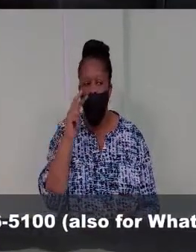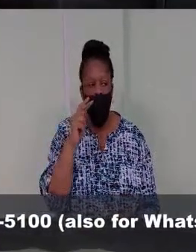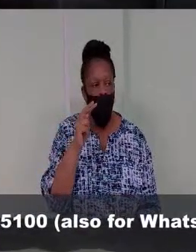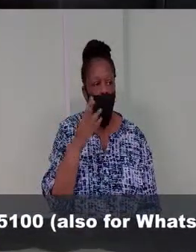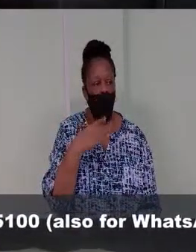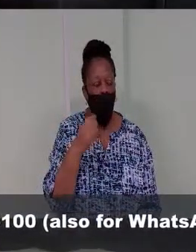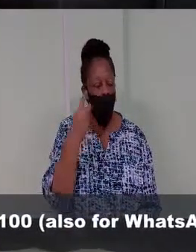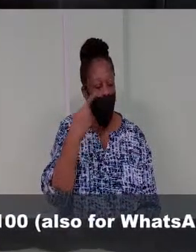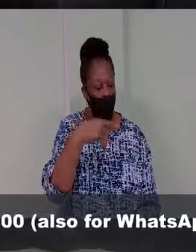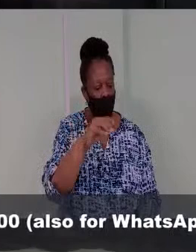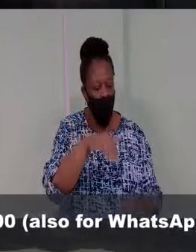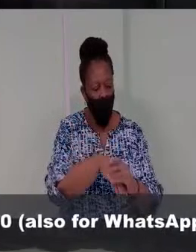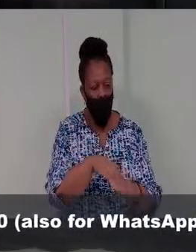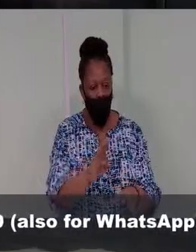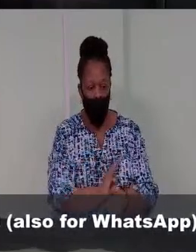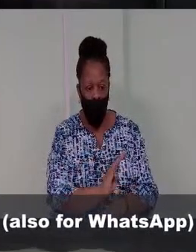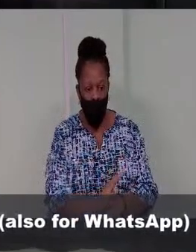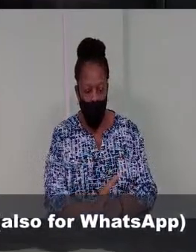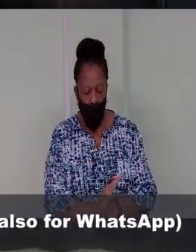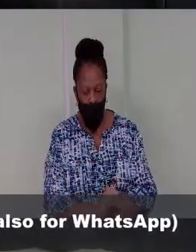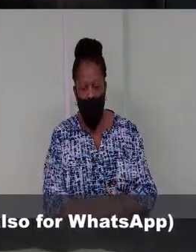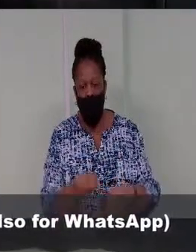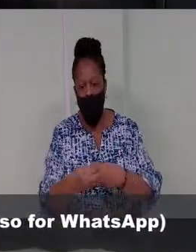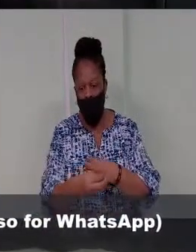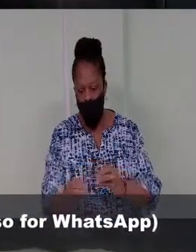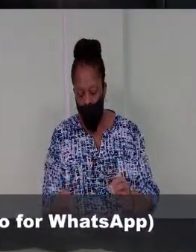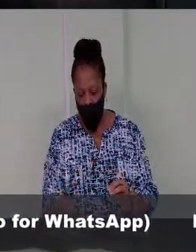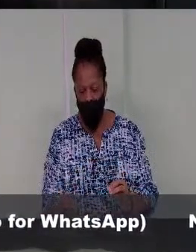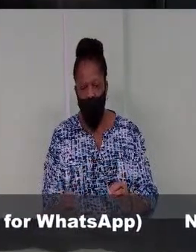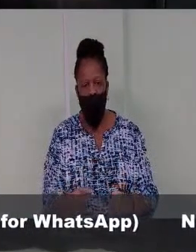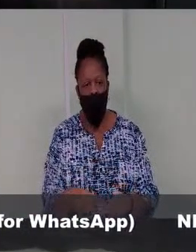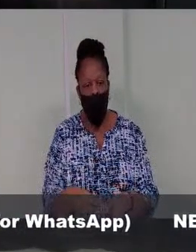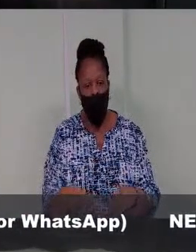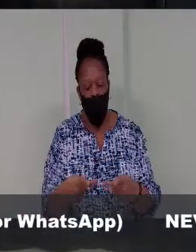enter businesses, enterprises, and offices